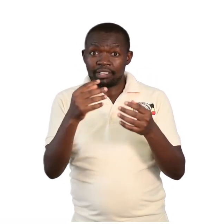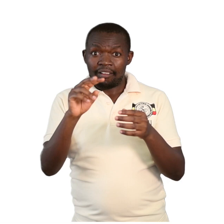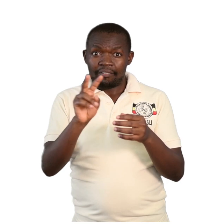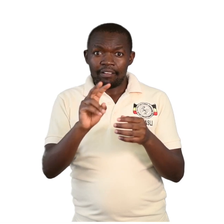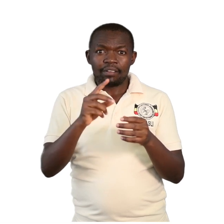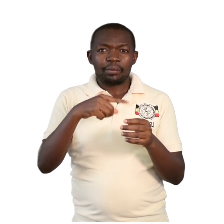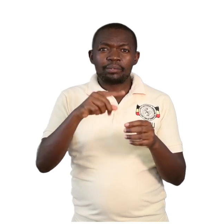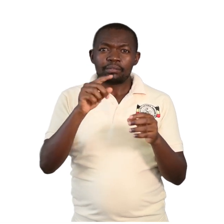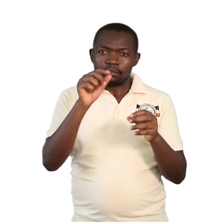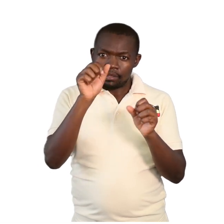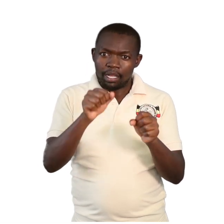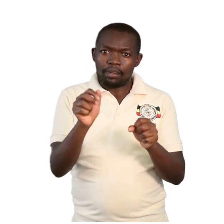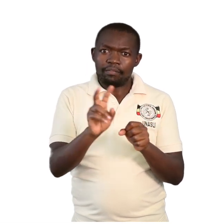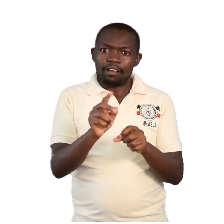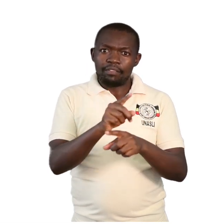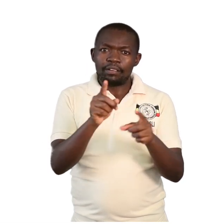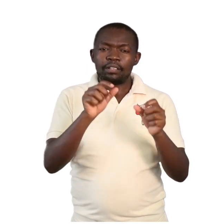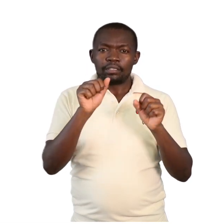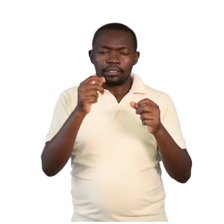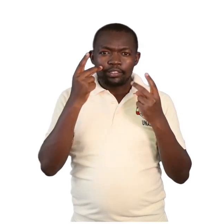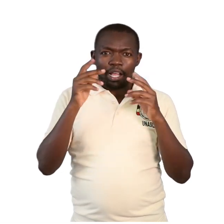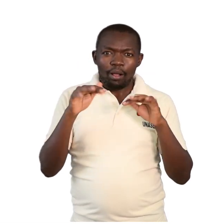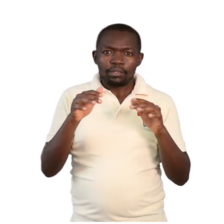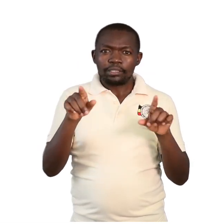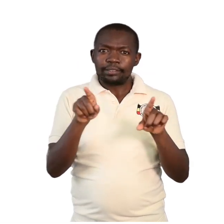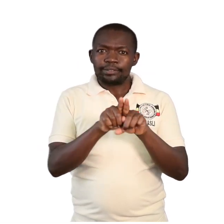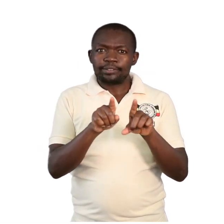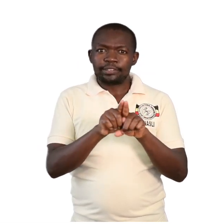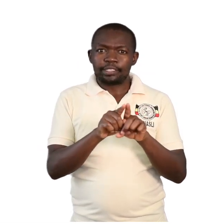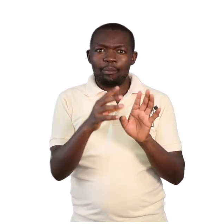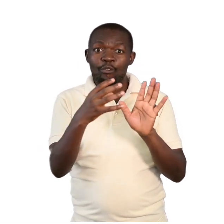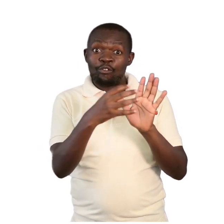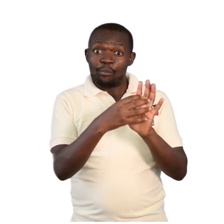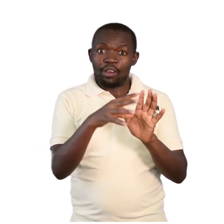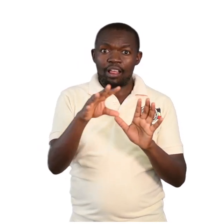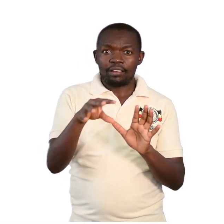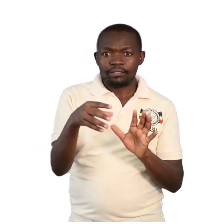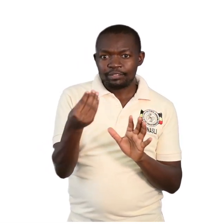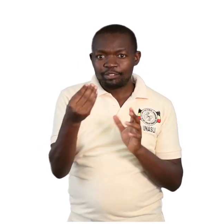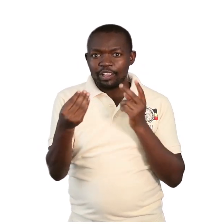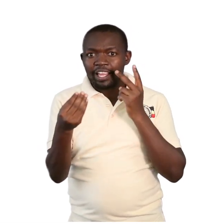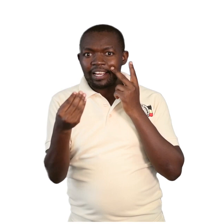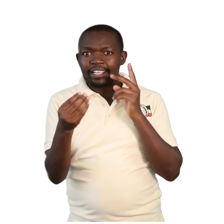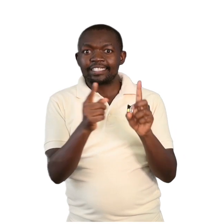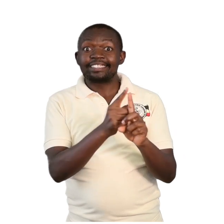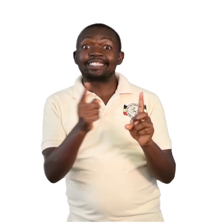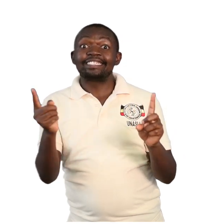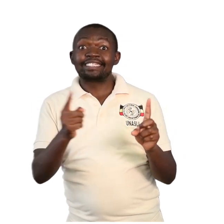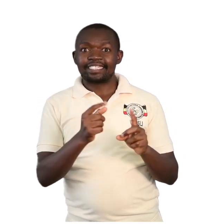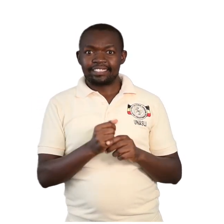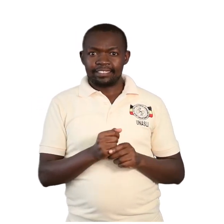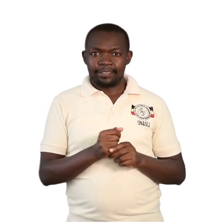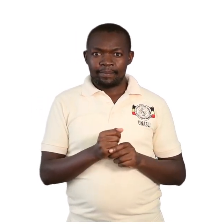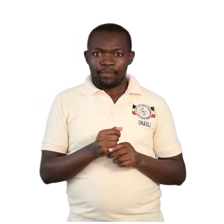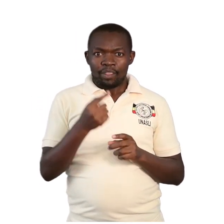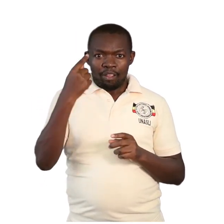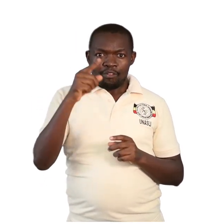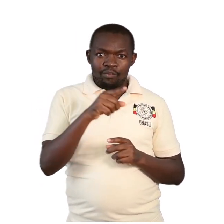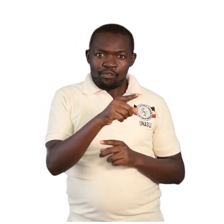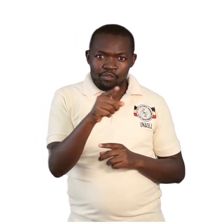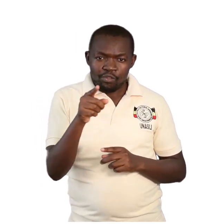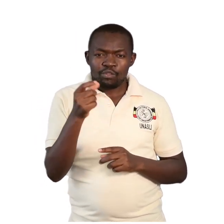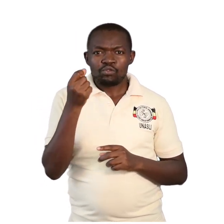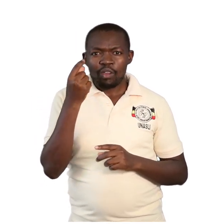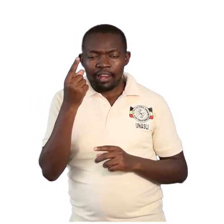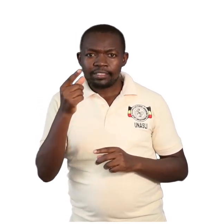also play around with that same formula to find the distance. In order for you